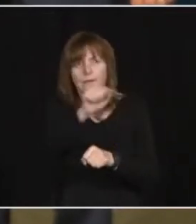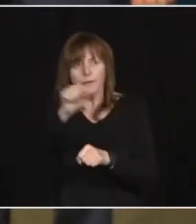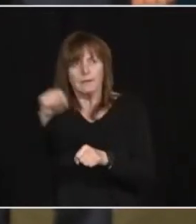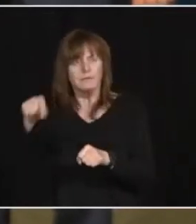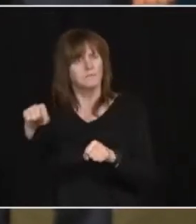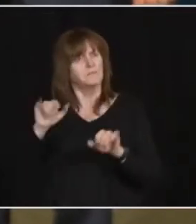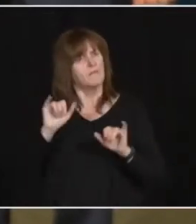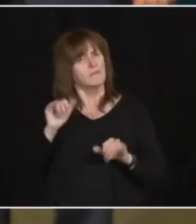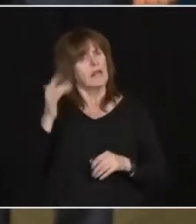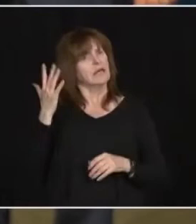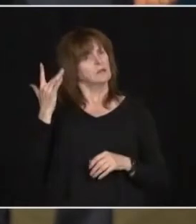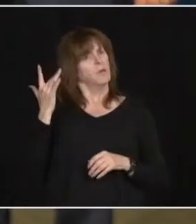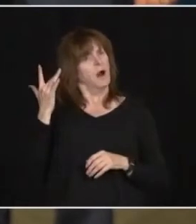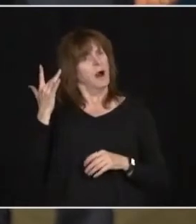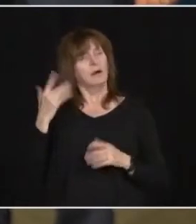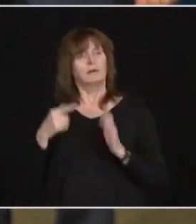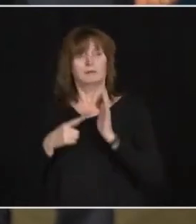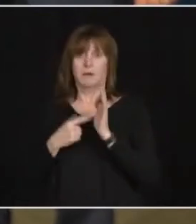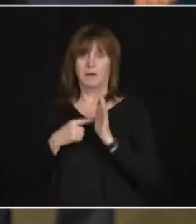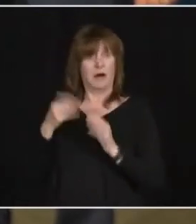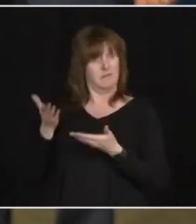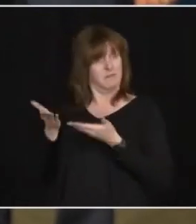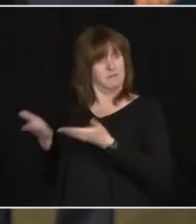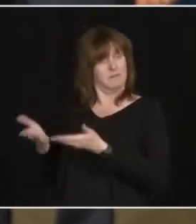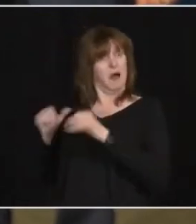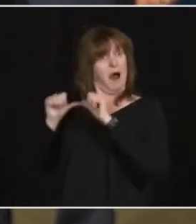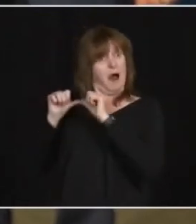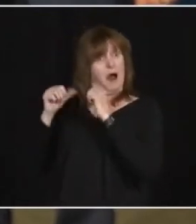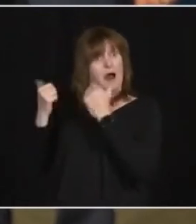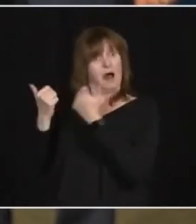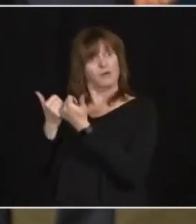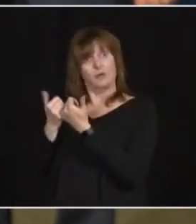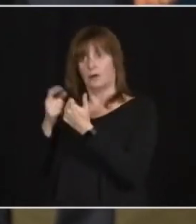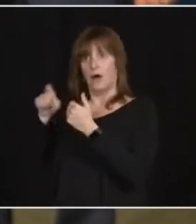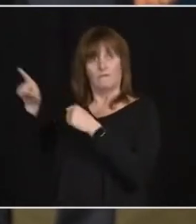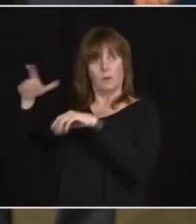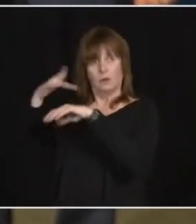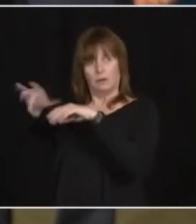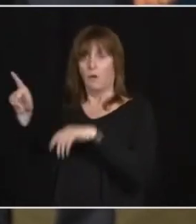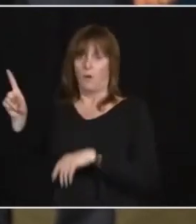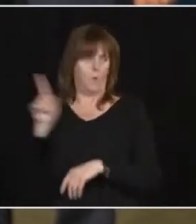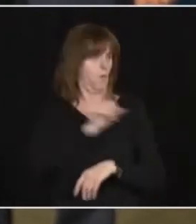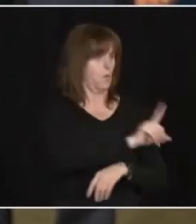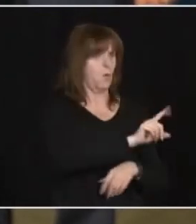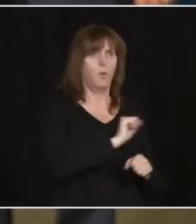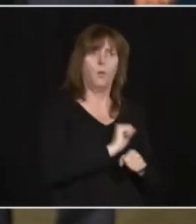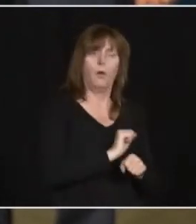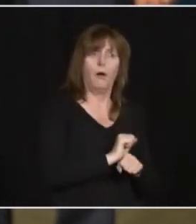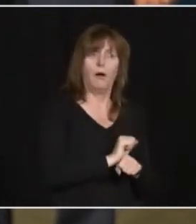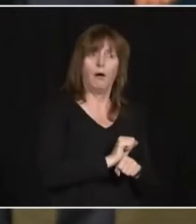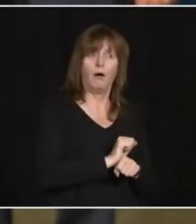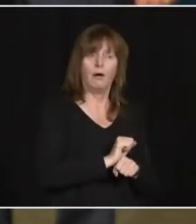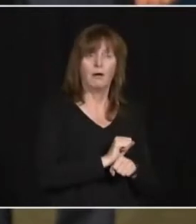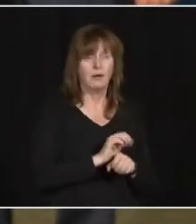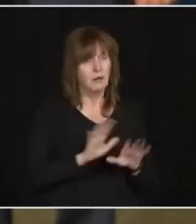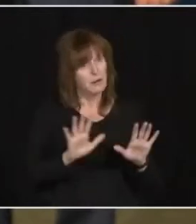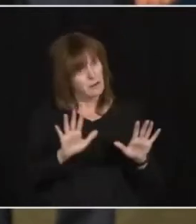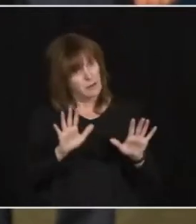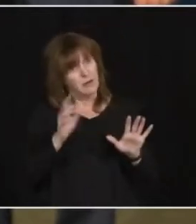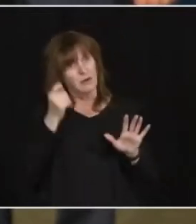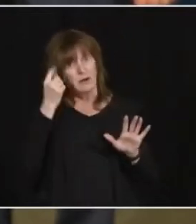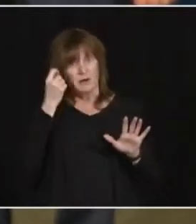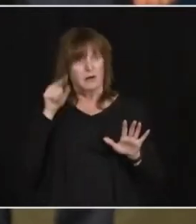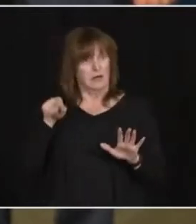agency workers were not included. They will, and I should add that they must adhere to strict and